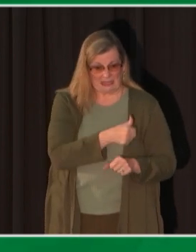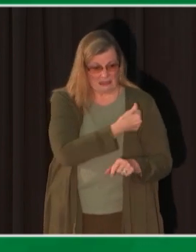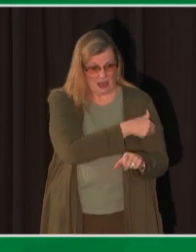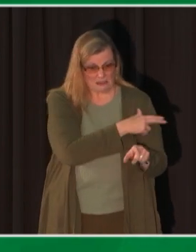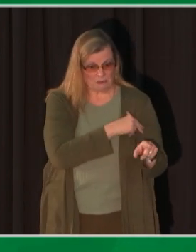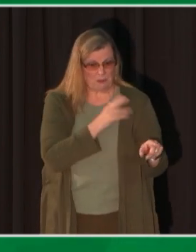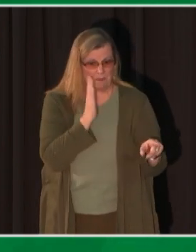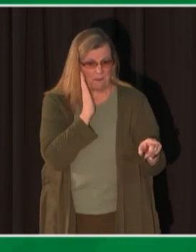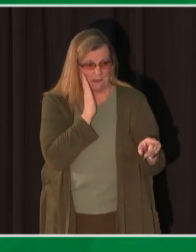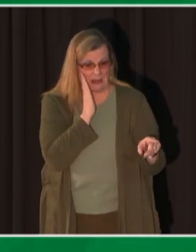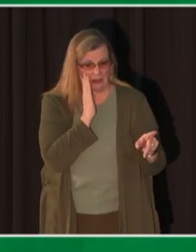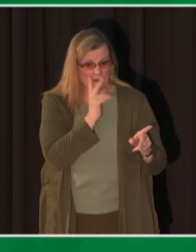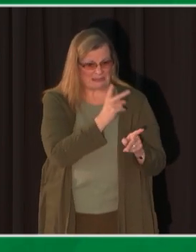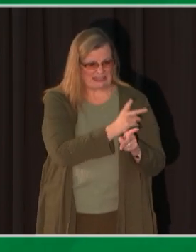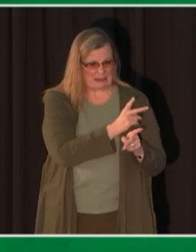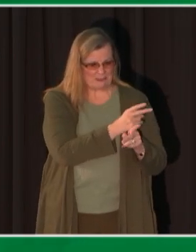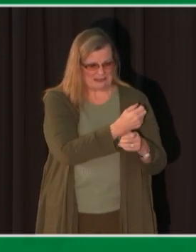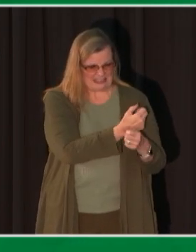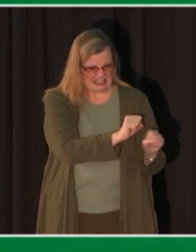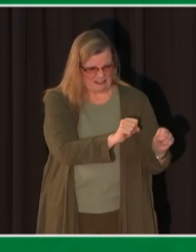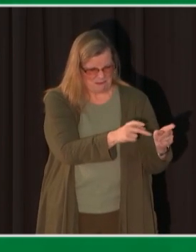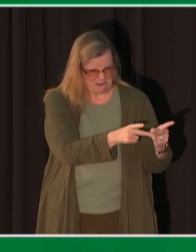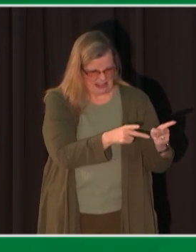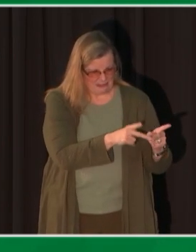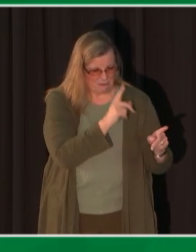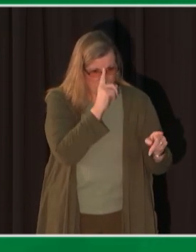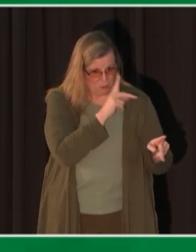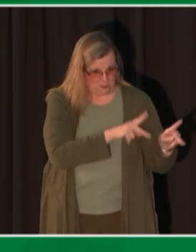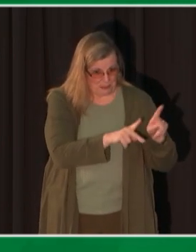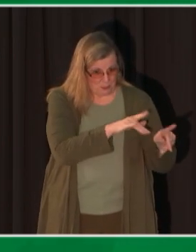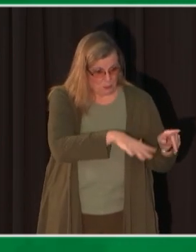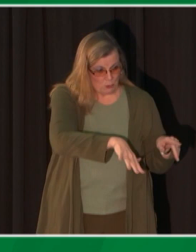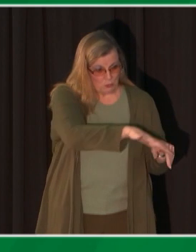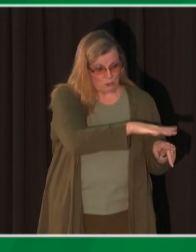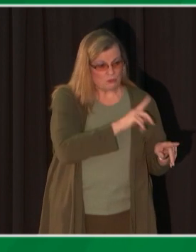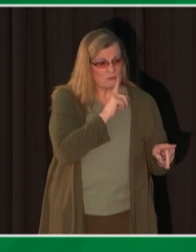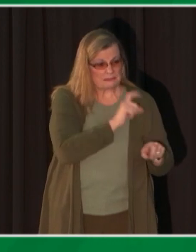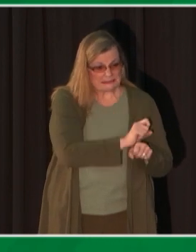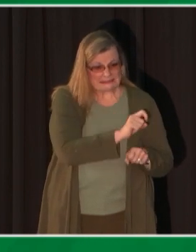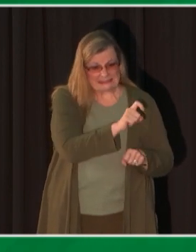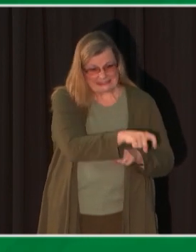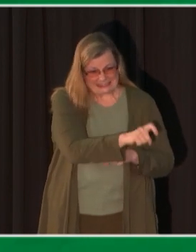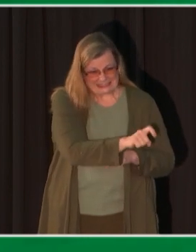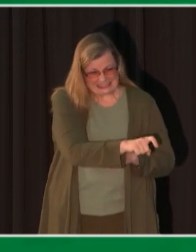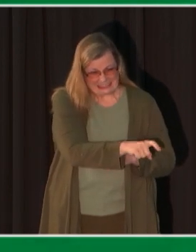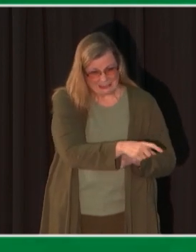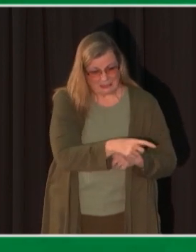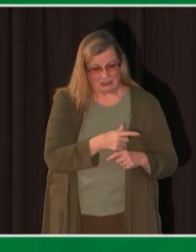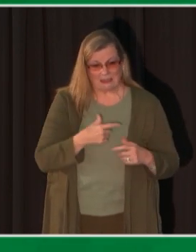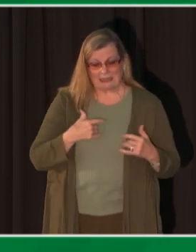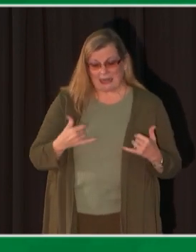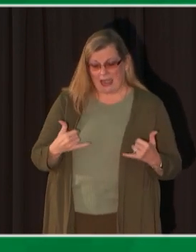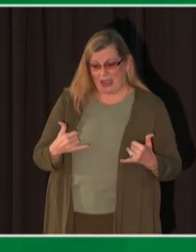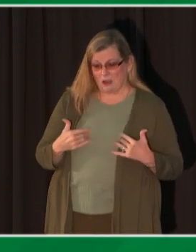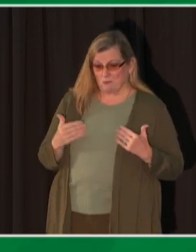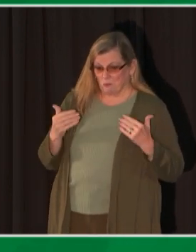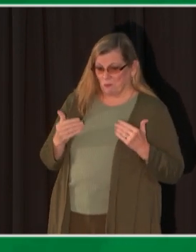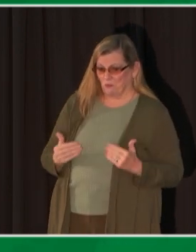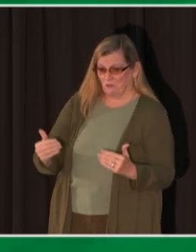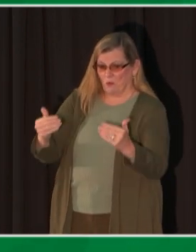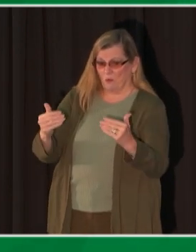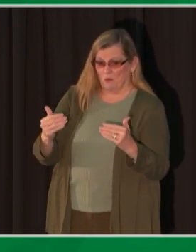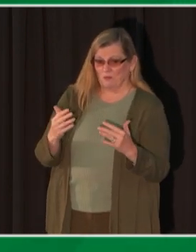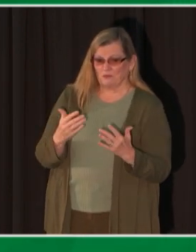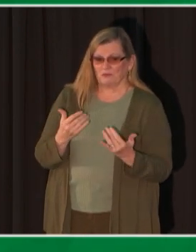them. As we move forward with our medical surge plans, we are also moving forward with relief and